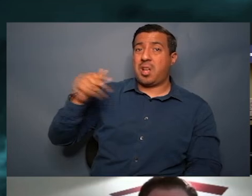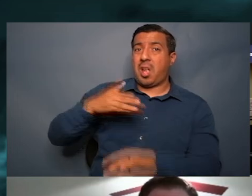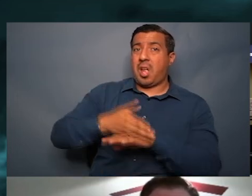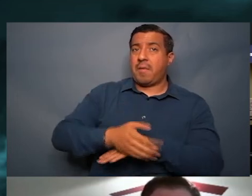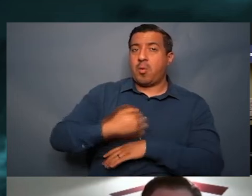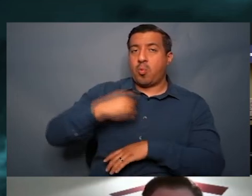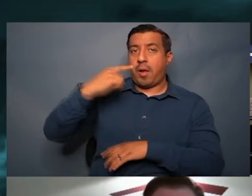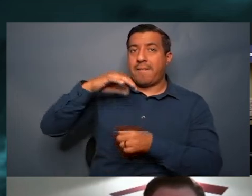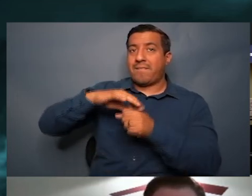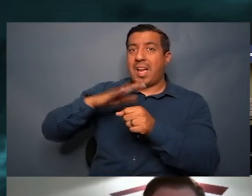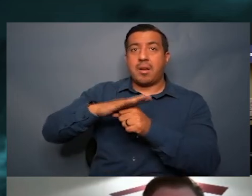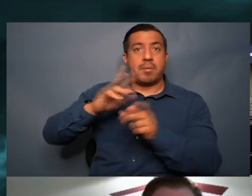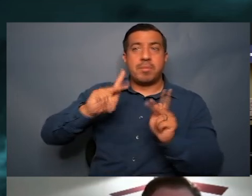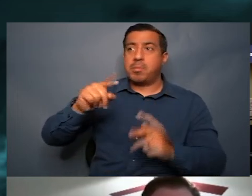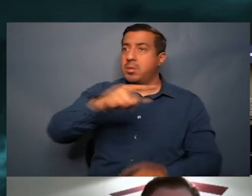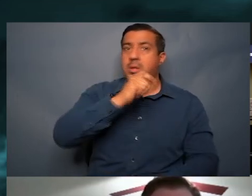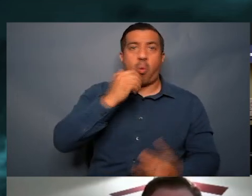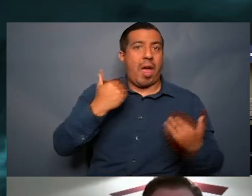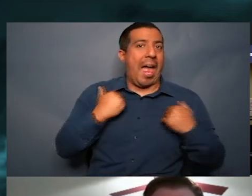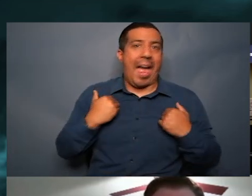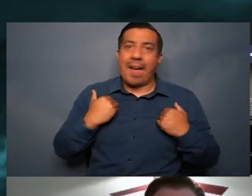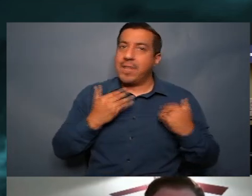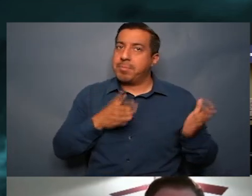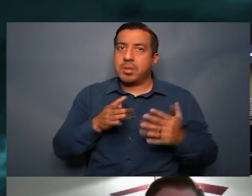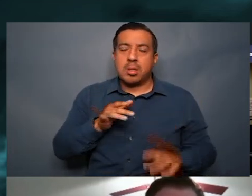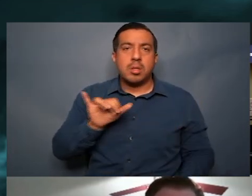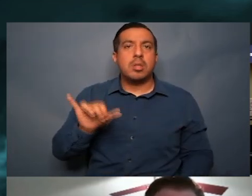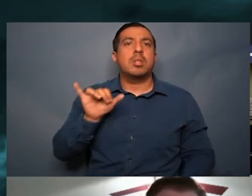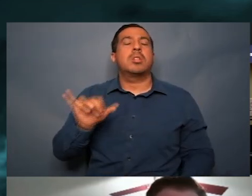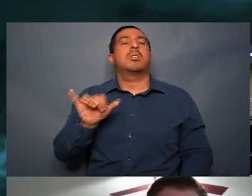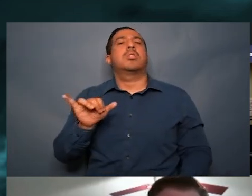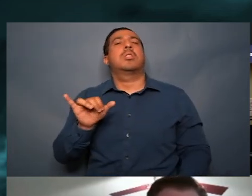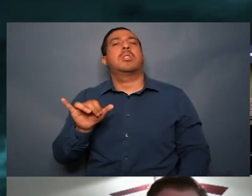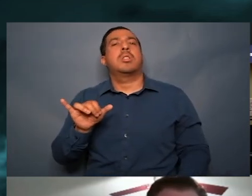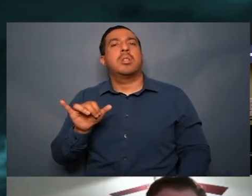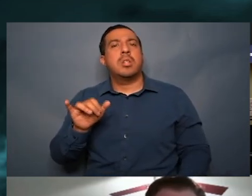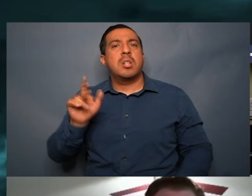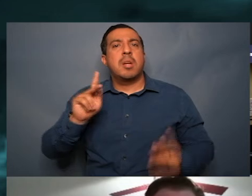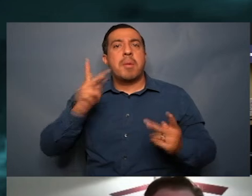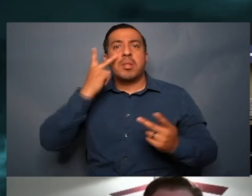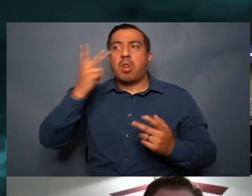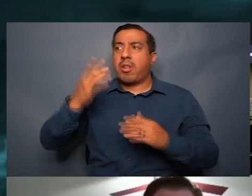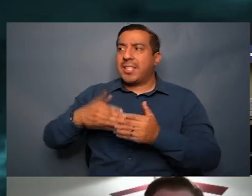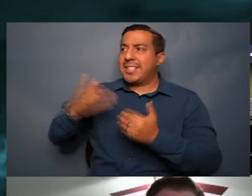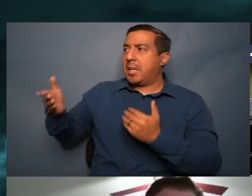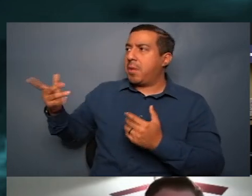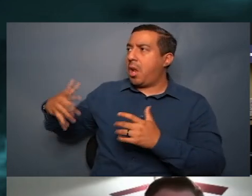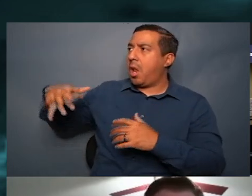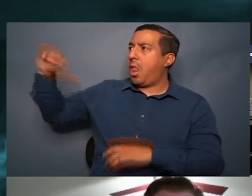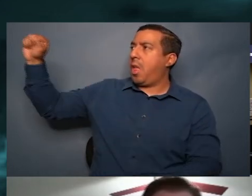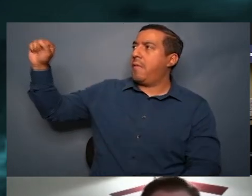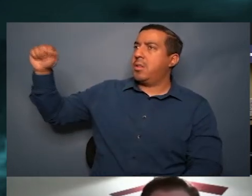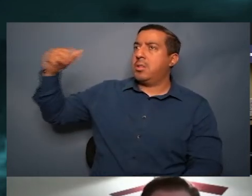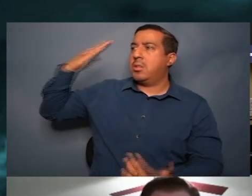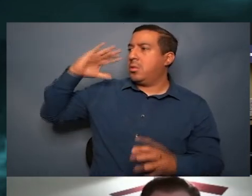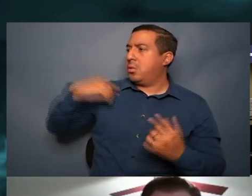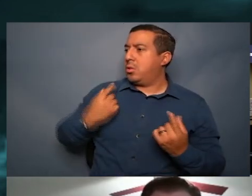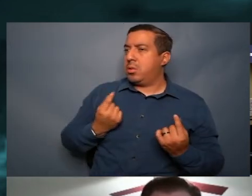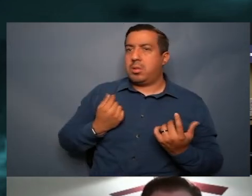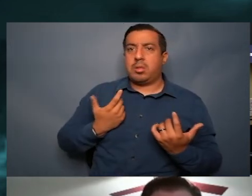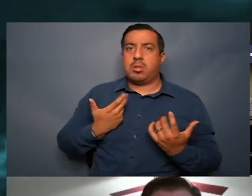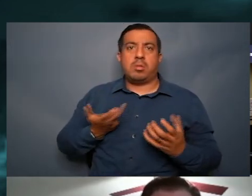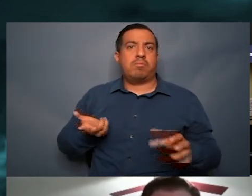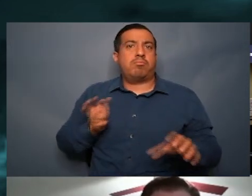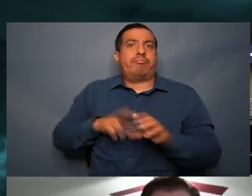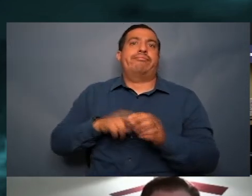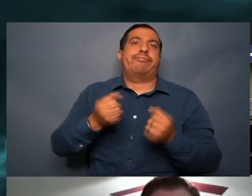found out that most people didn't have a plan, and it's part of the reason why somebody saw their neighbor leave and they didn't know what to do. They didn't have a plan, so they jumped in the car